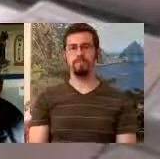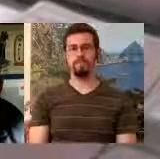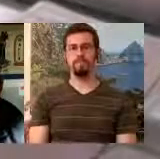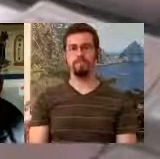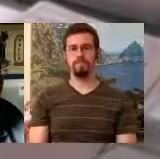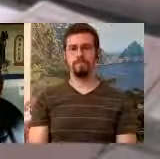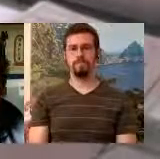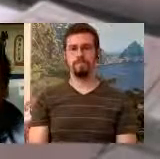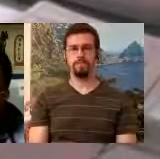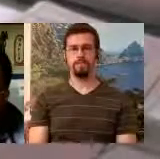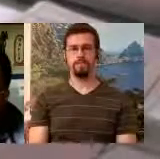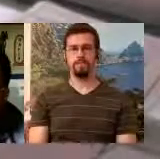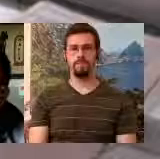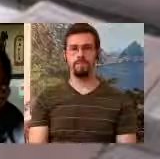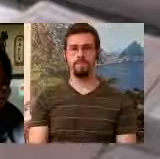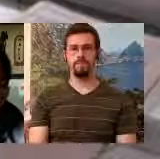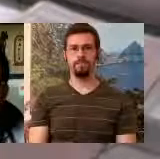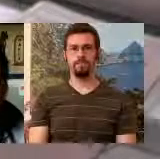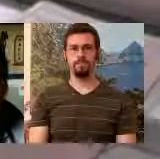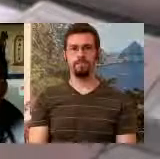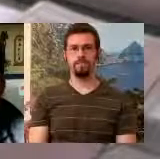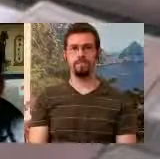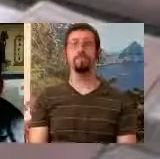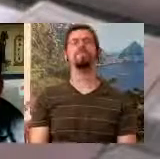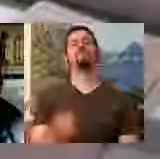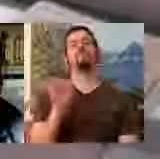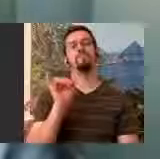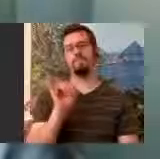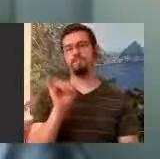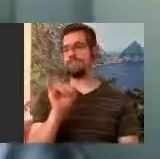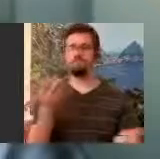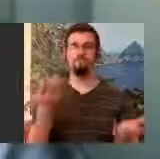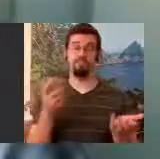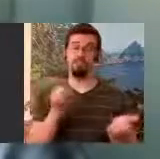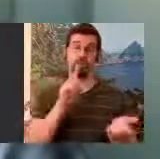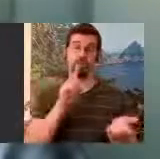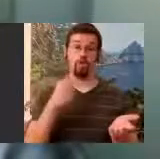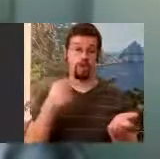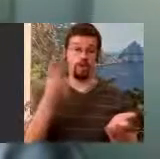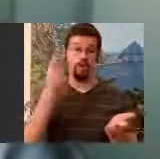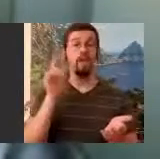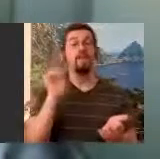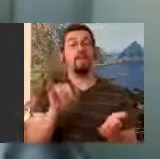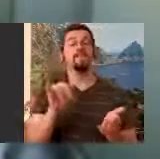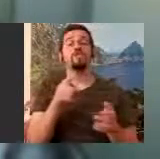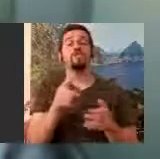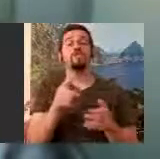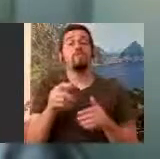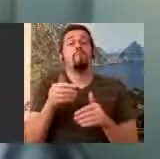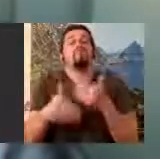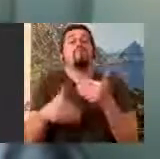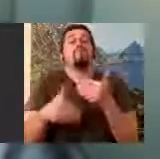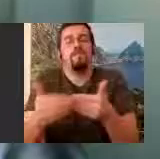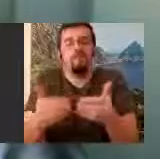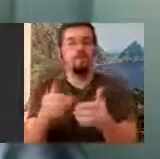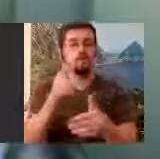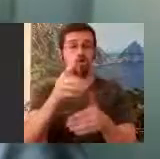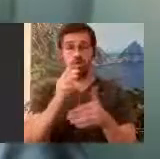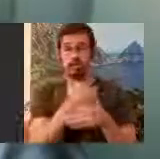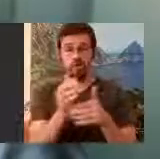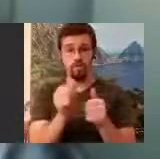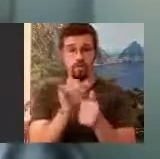gotten already, which is just amazing. I mean, but I can well imagine that we could actually start writing on an